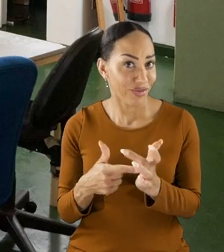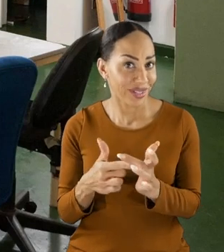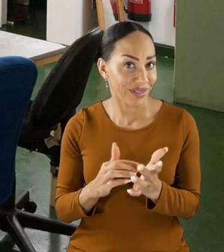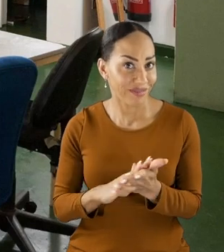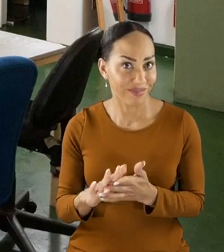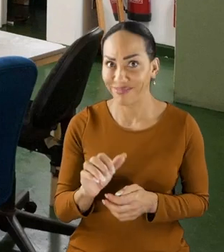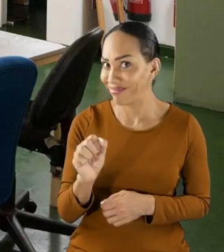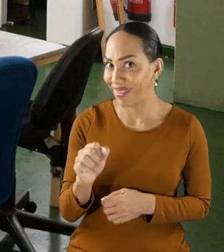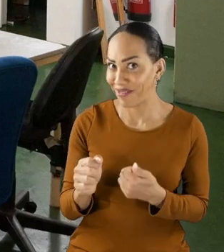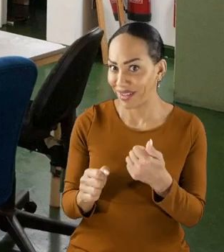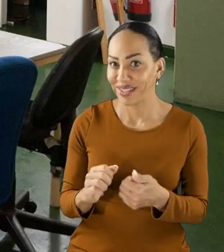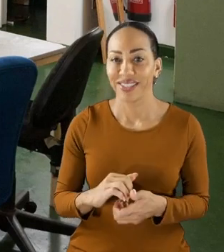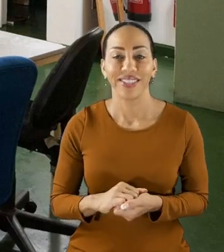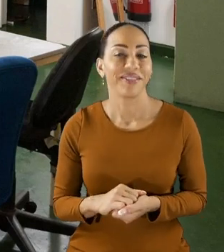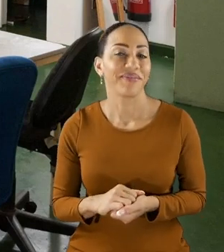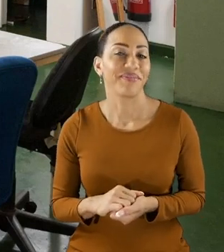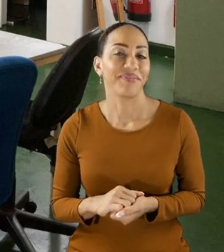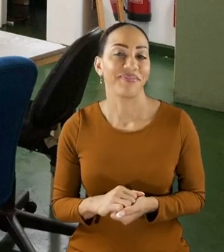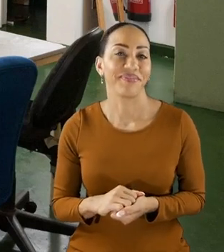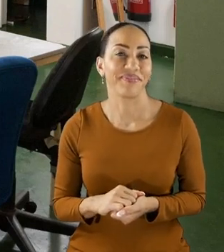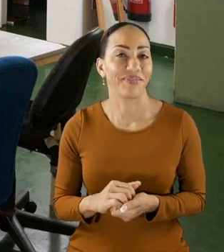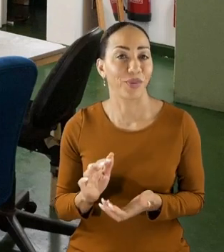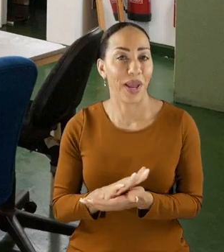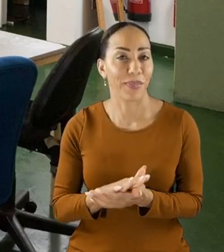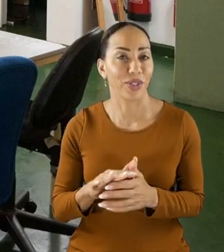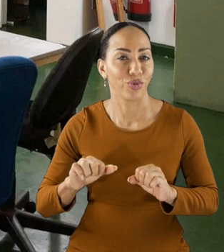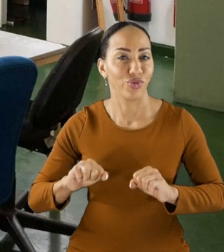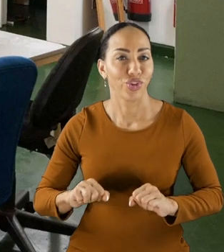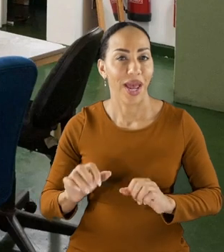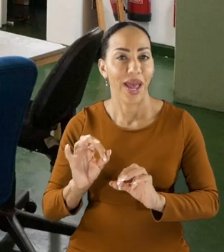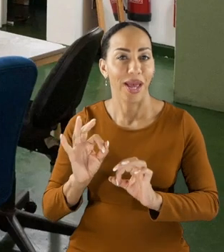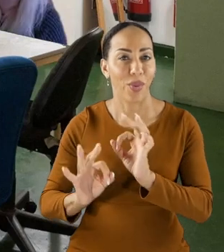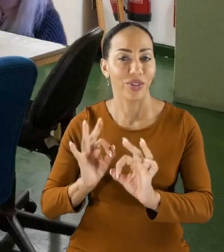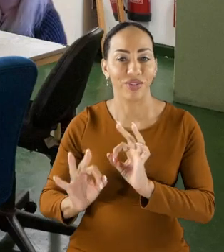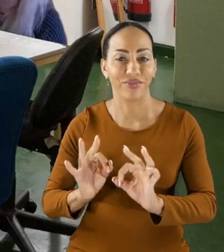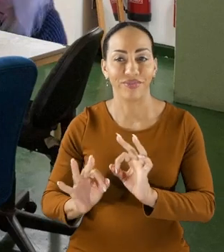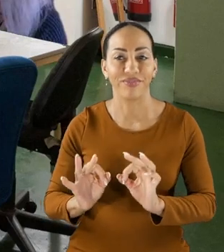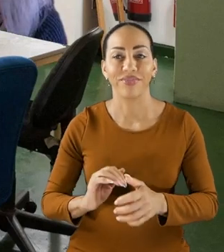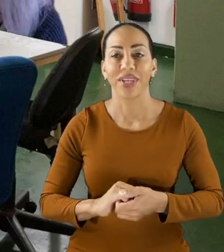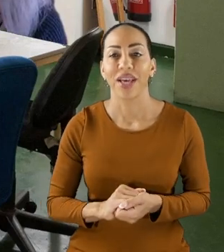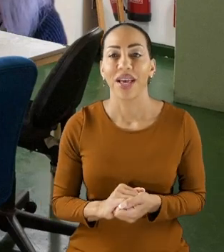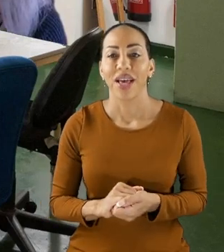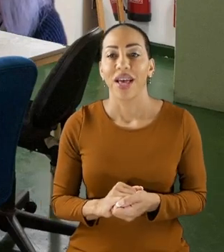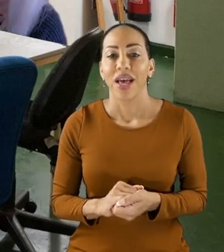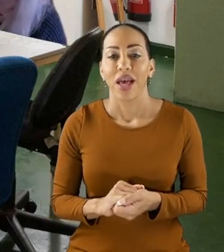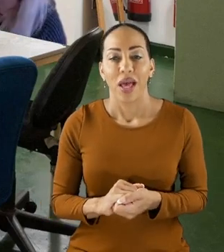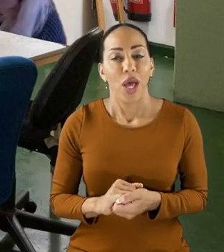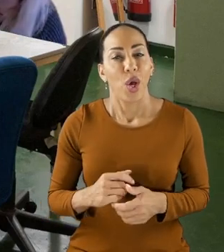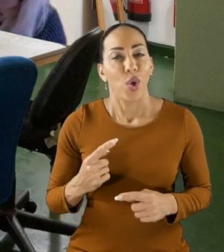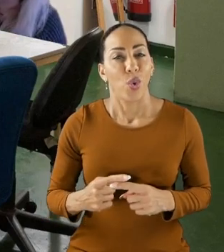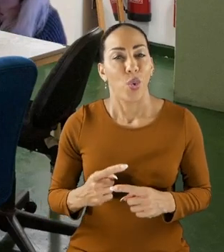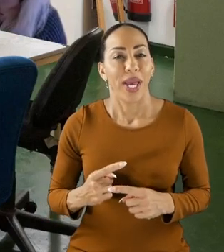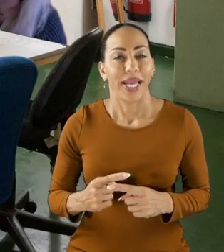is that all right, Trish? If you might, yeah, that's share, fine. Share some questions. I should check my, there we are, wonderful. And I